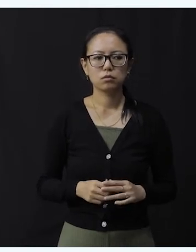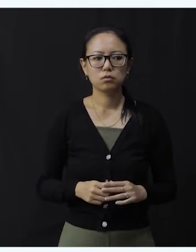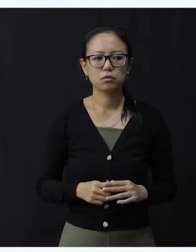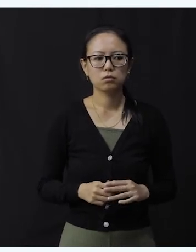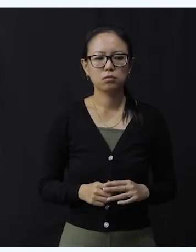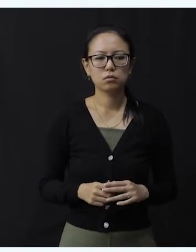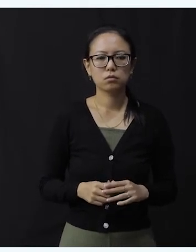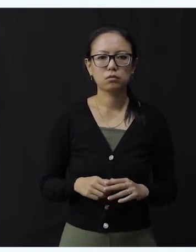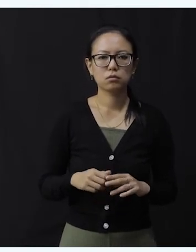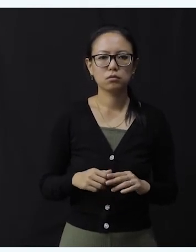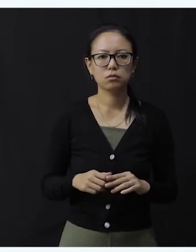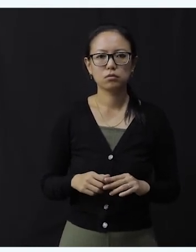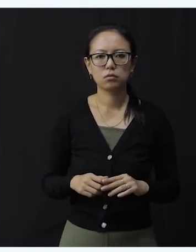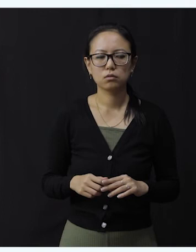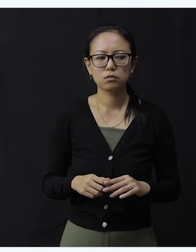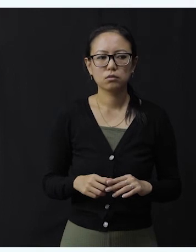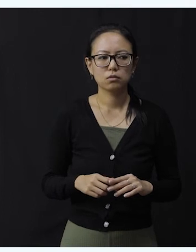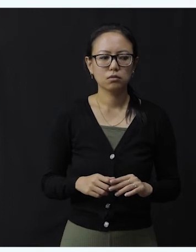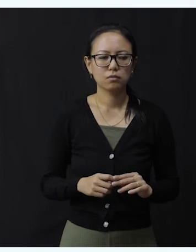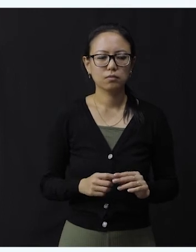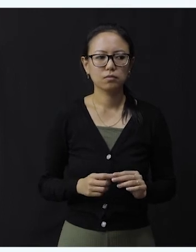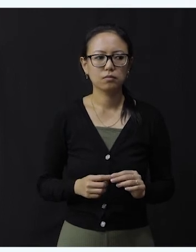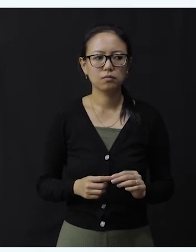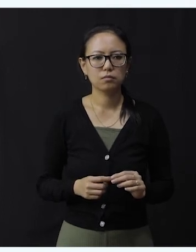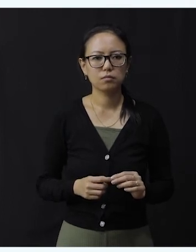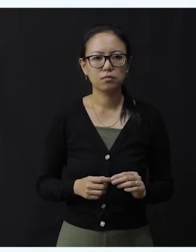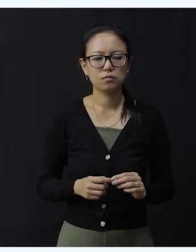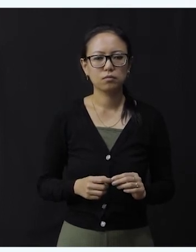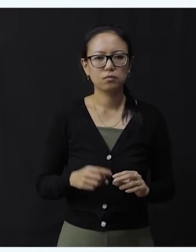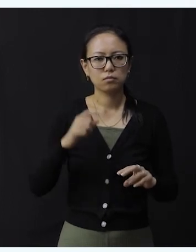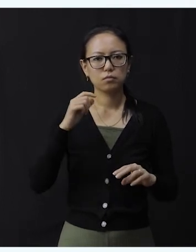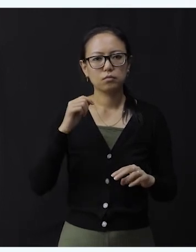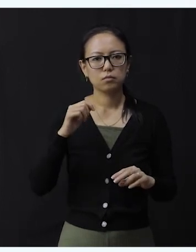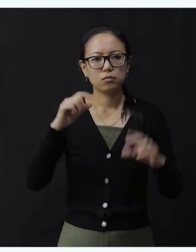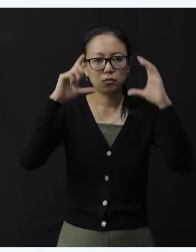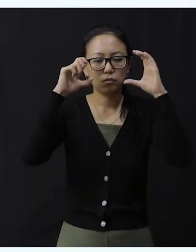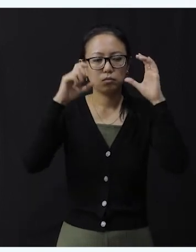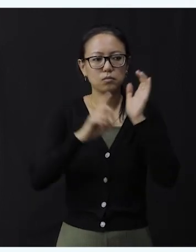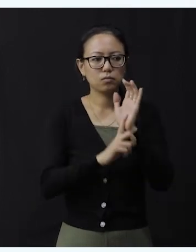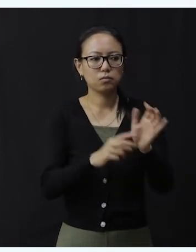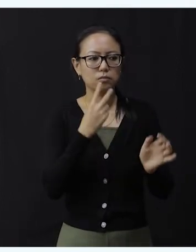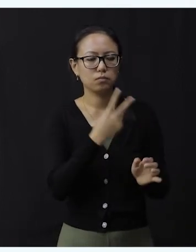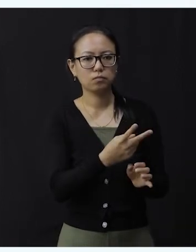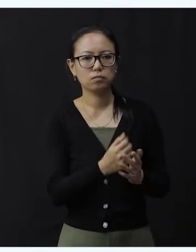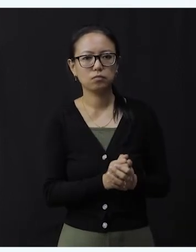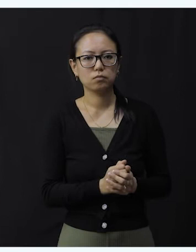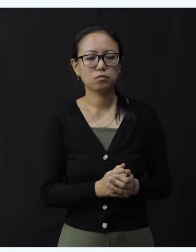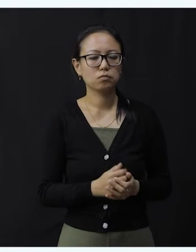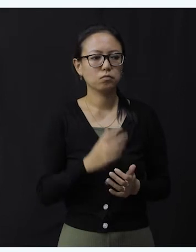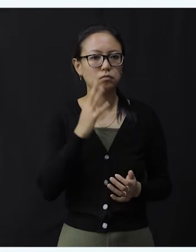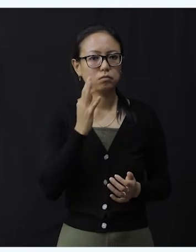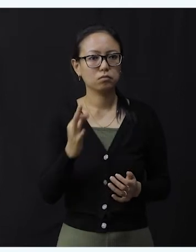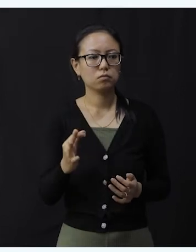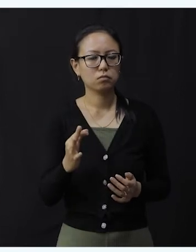crossed on a parked cars. Understand? So you can see there the most important things that you should have to